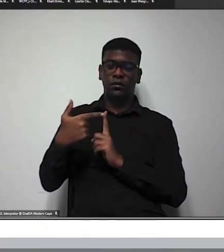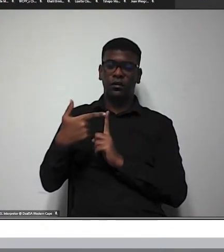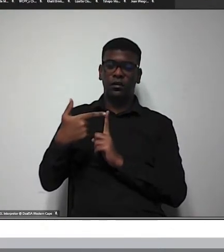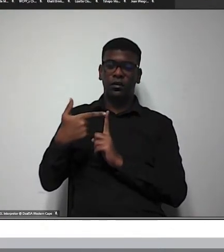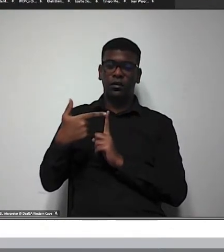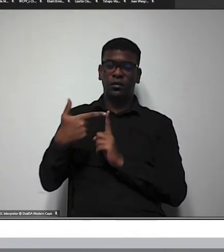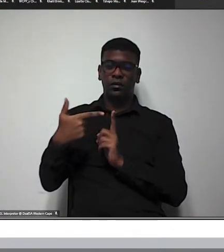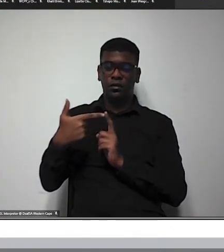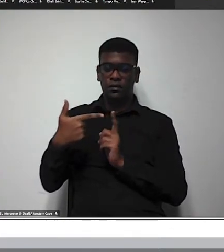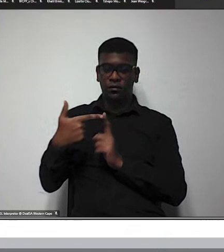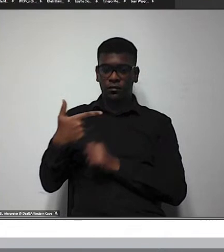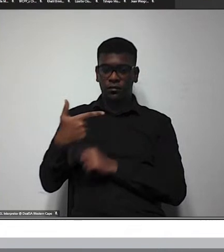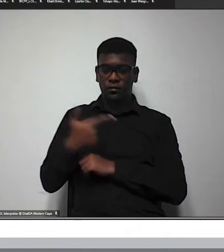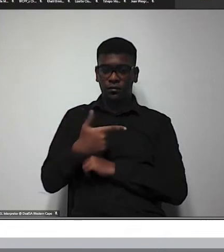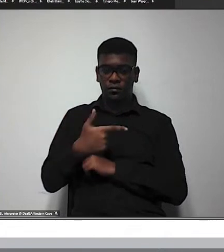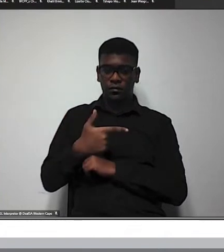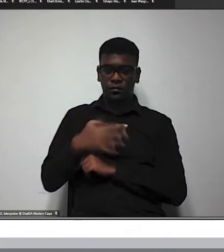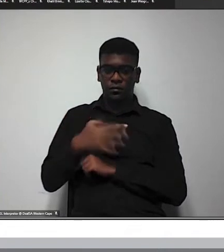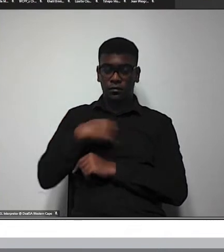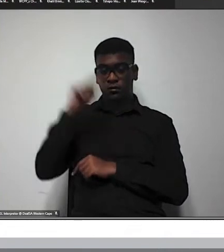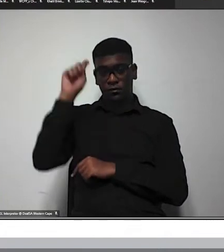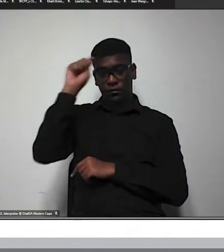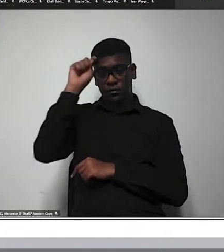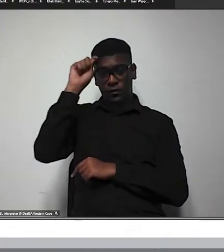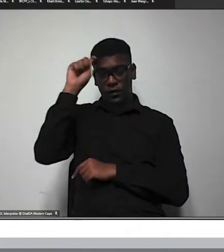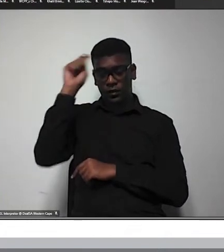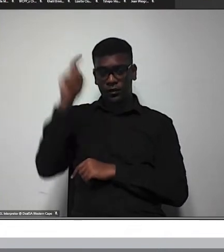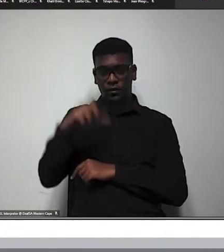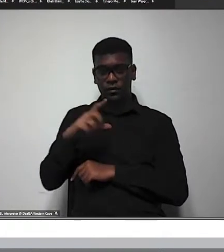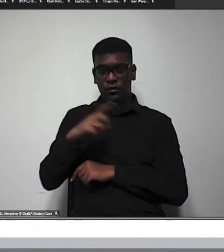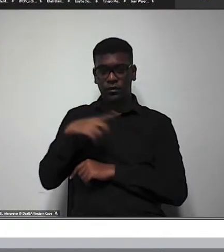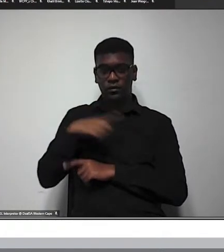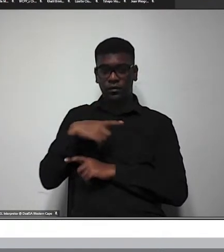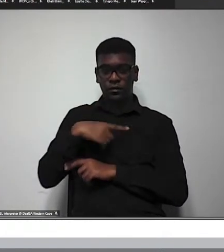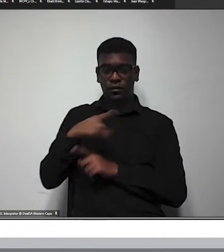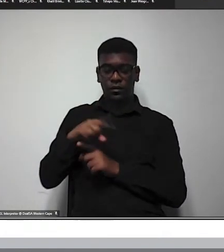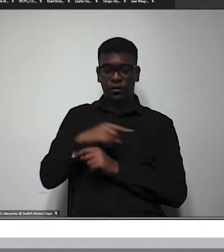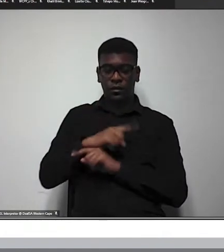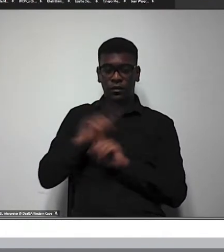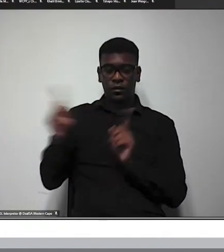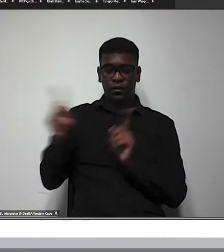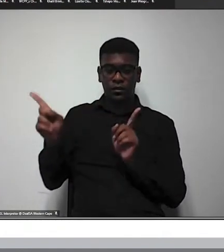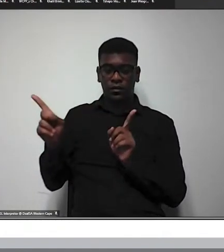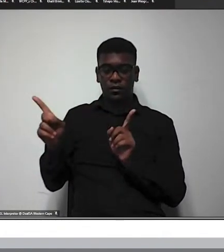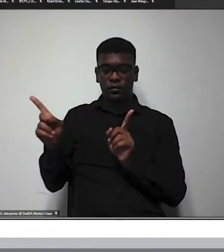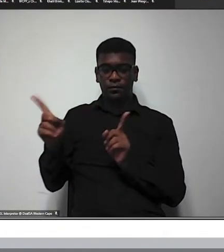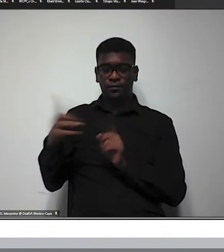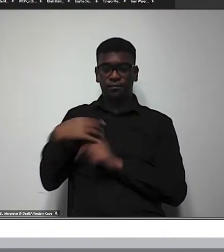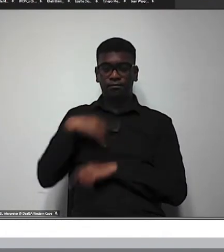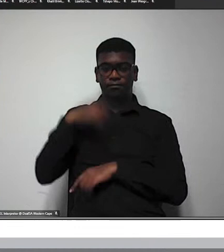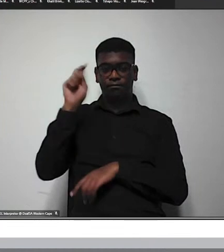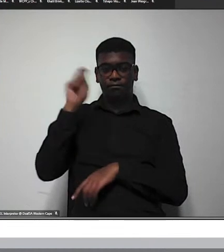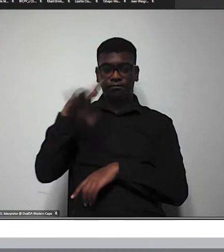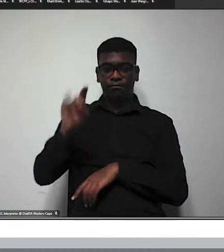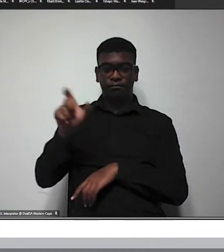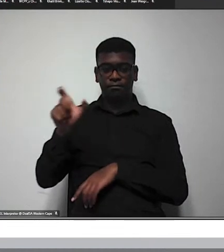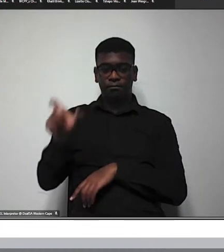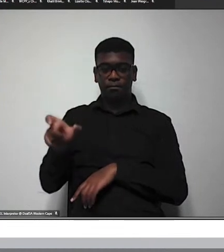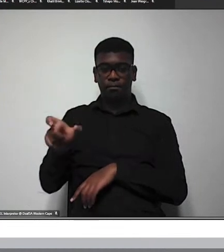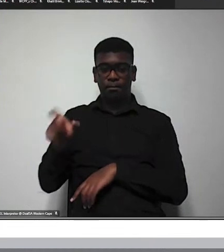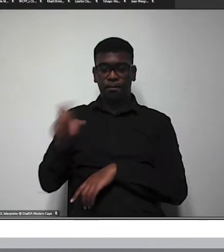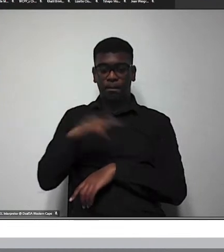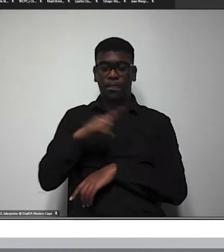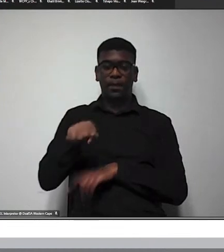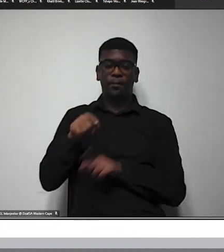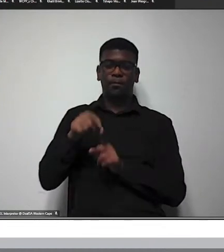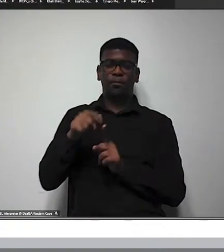what do I think might be the reasons not? Honestly speaking, I think, Che, this is really